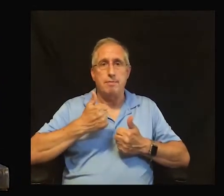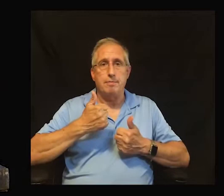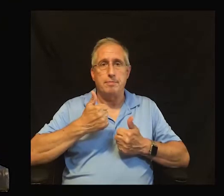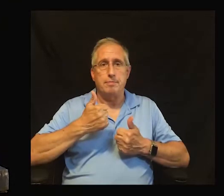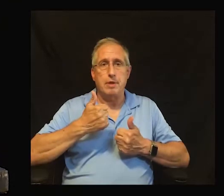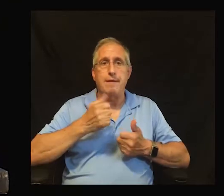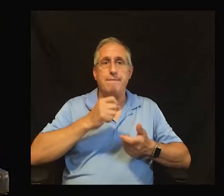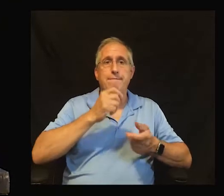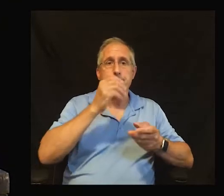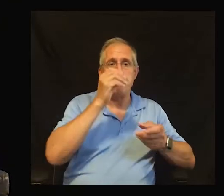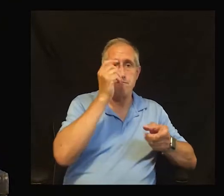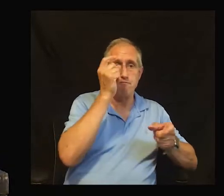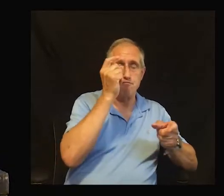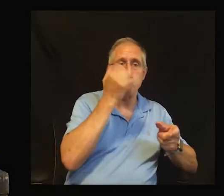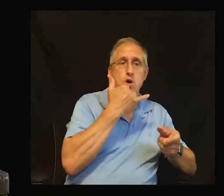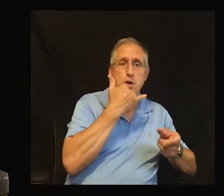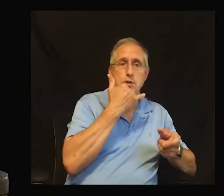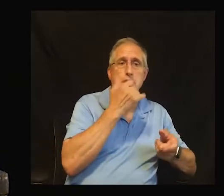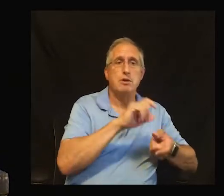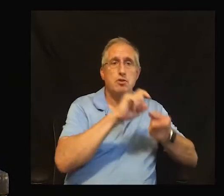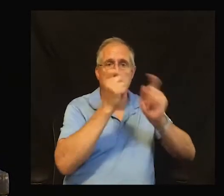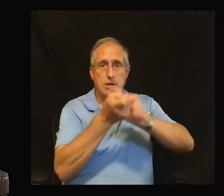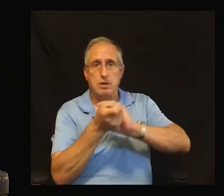wrong in your life.